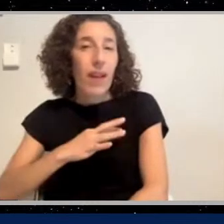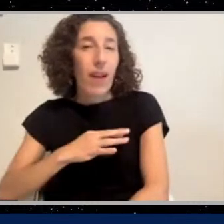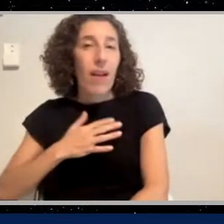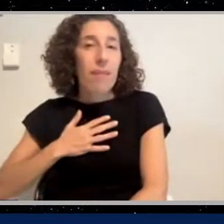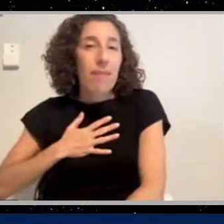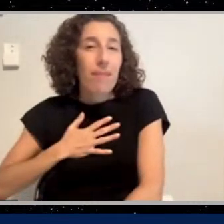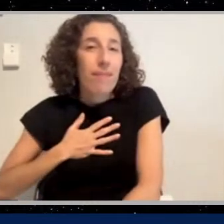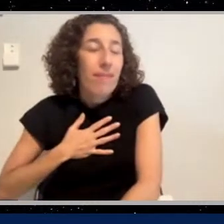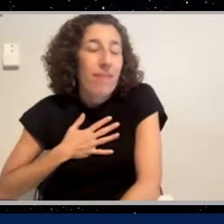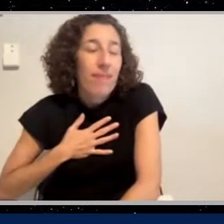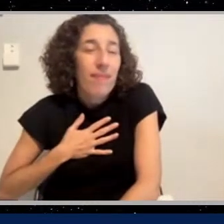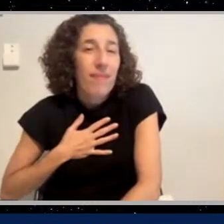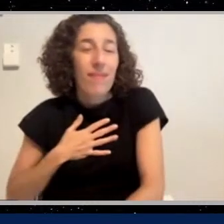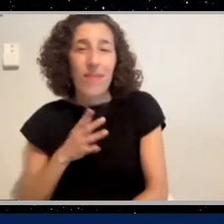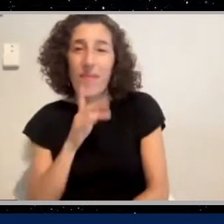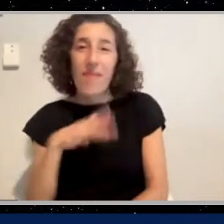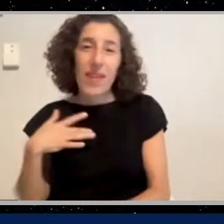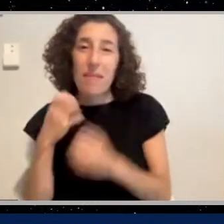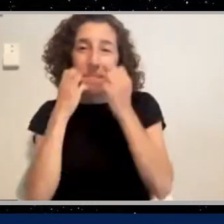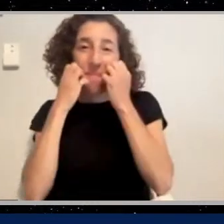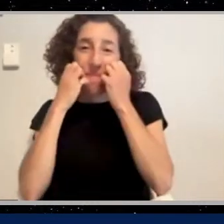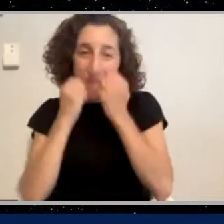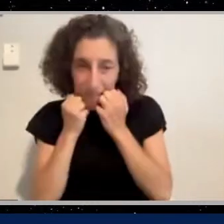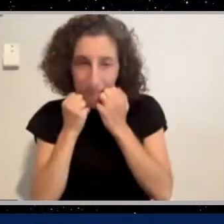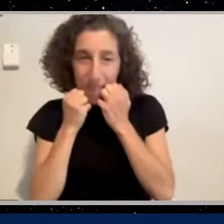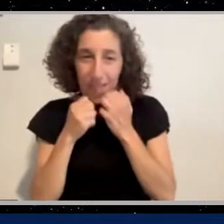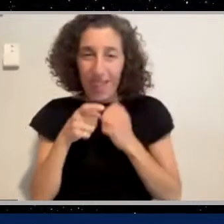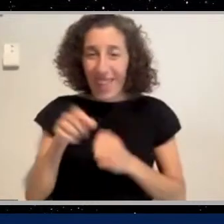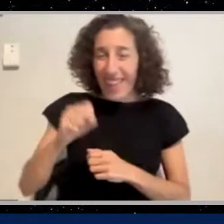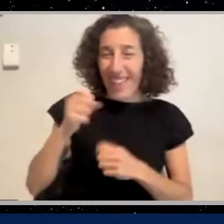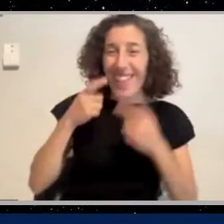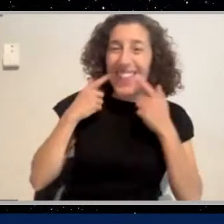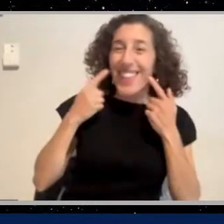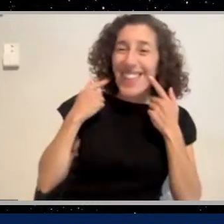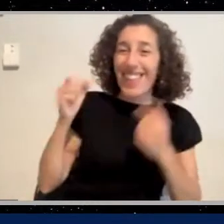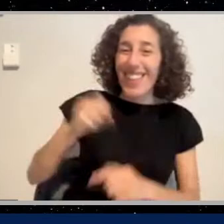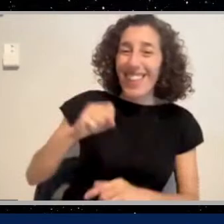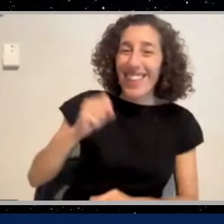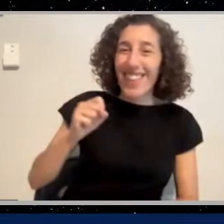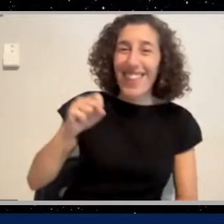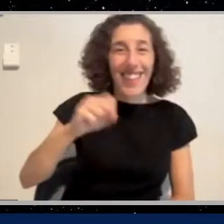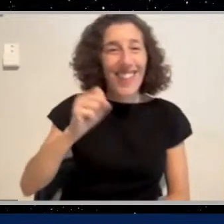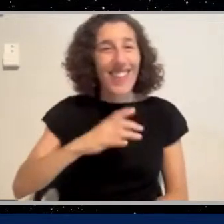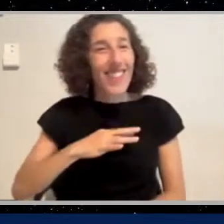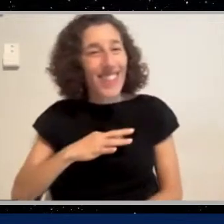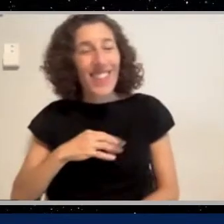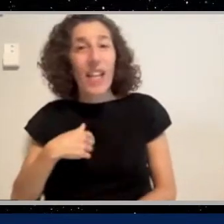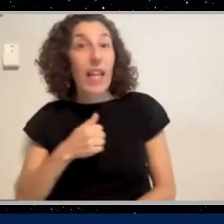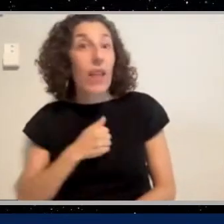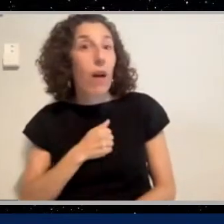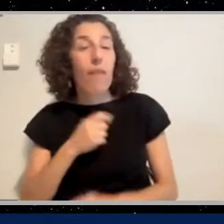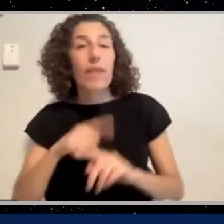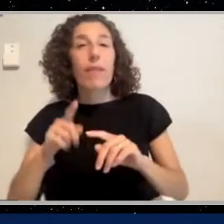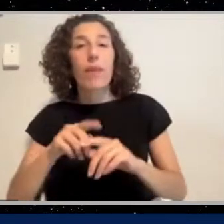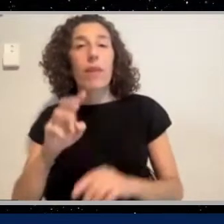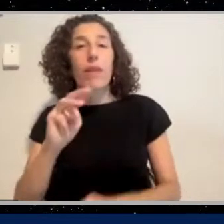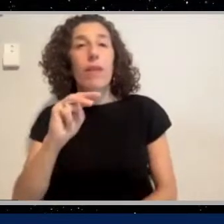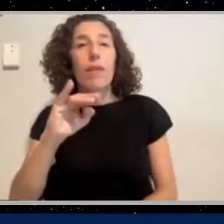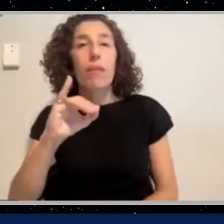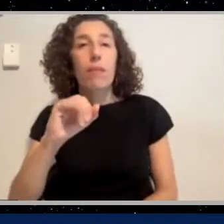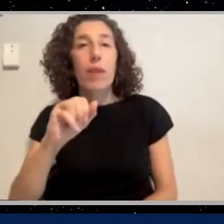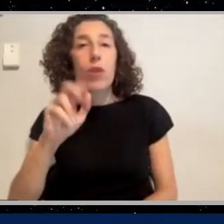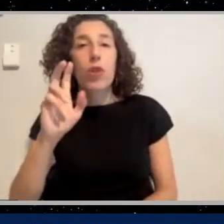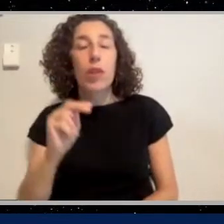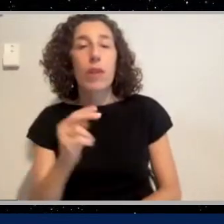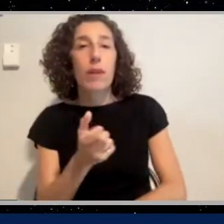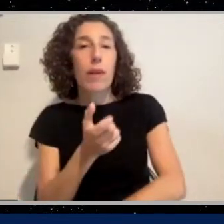skipped a few beats at that moment with just pride of what we were doing. It was, I collect mission patches, so it's nice to have one for my